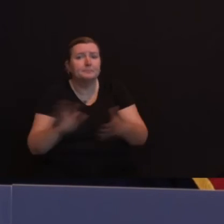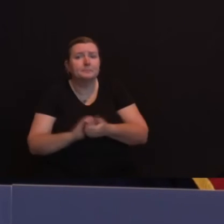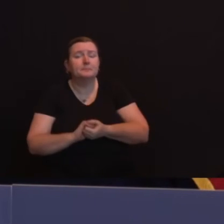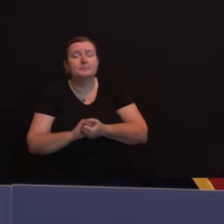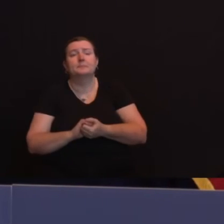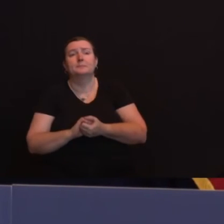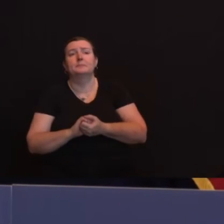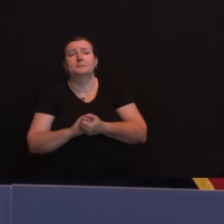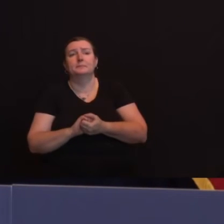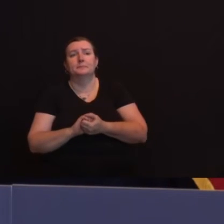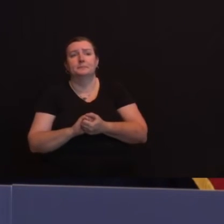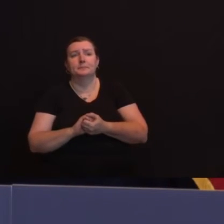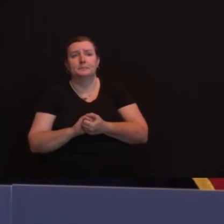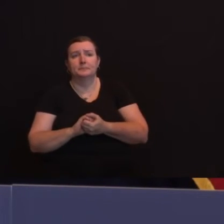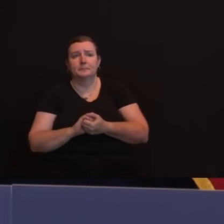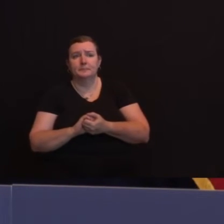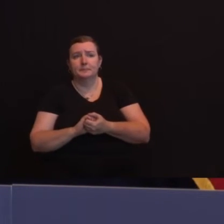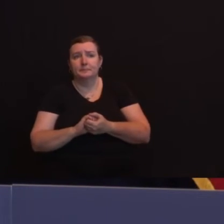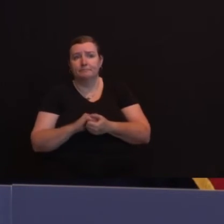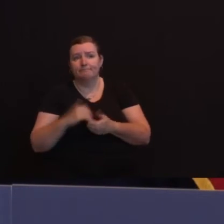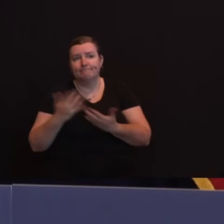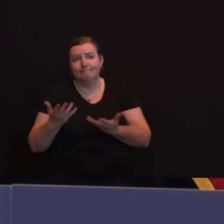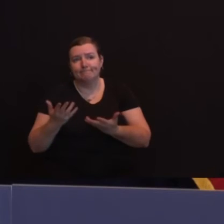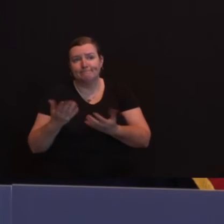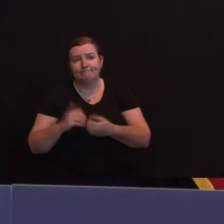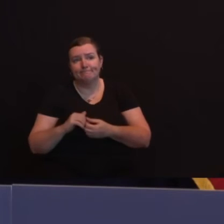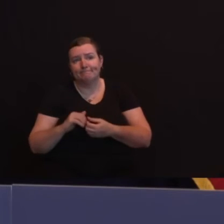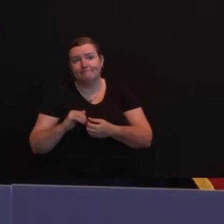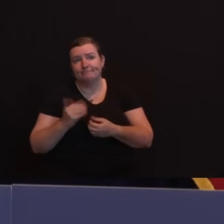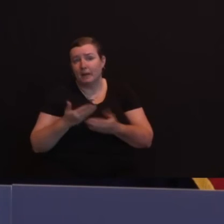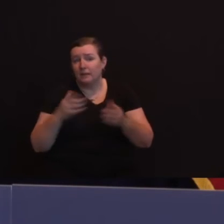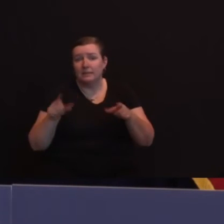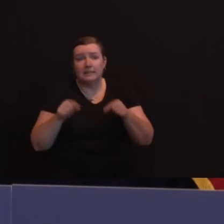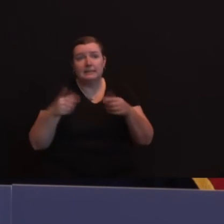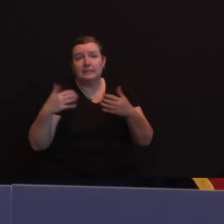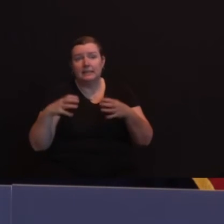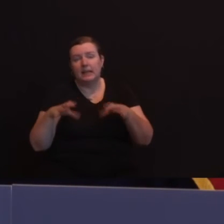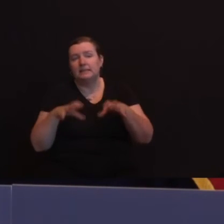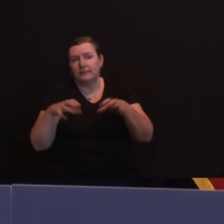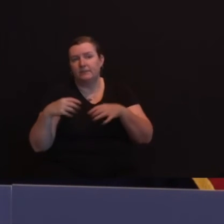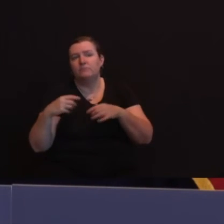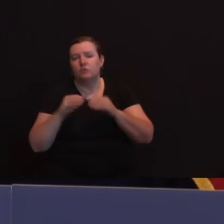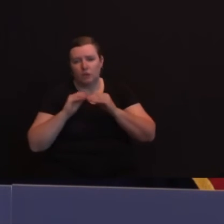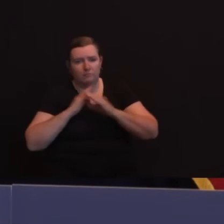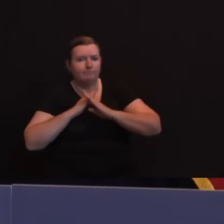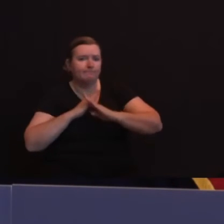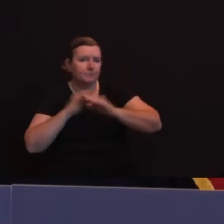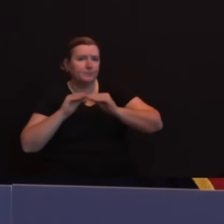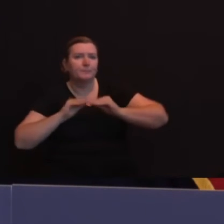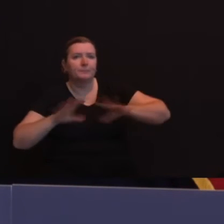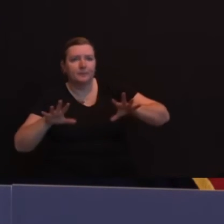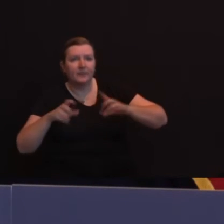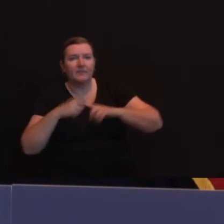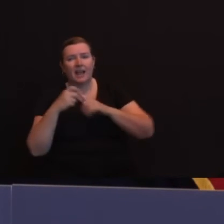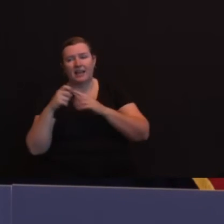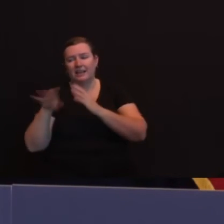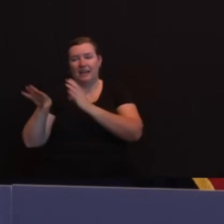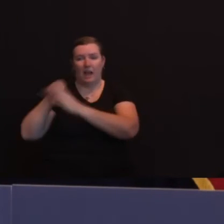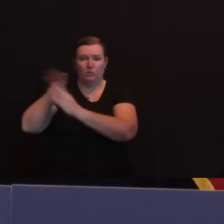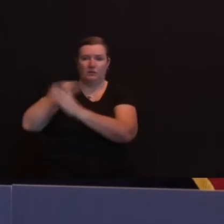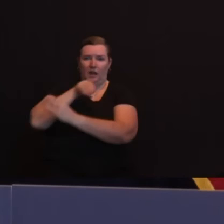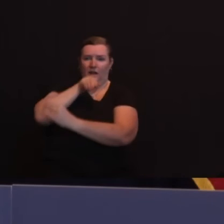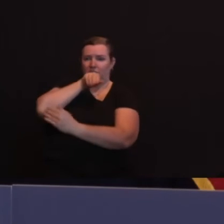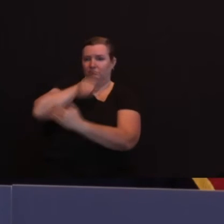our main activities to stop the spread, so it must be coming in from the outside. So there'll be more to come in